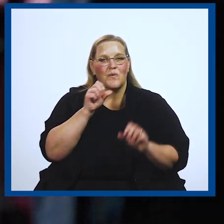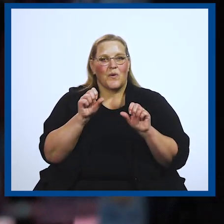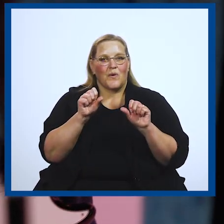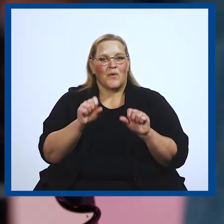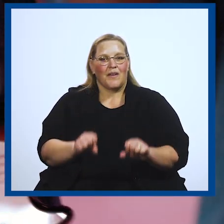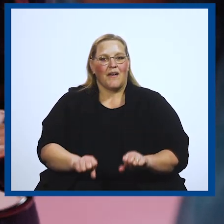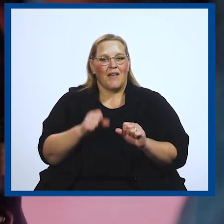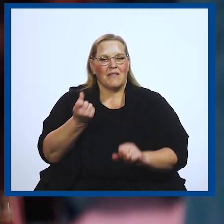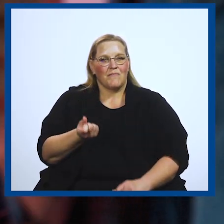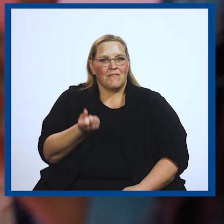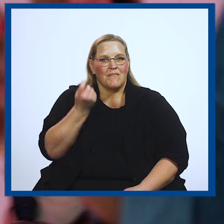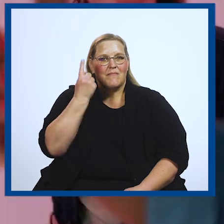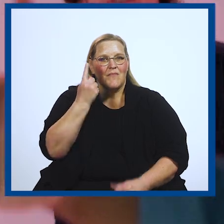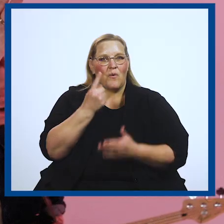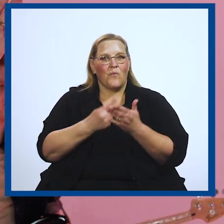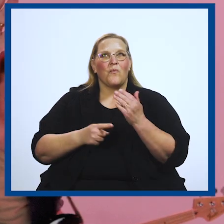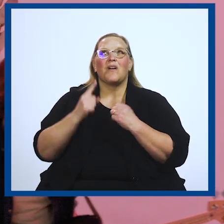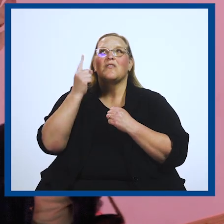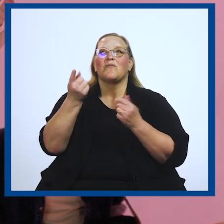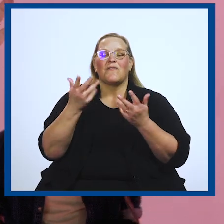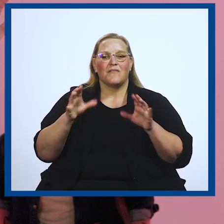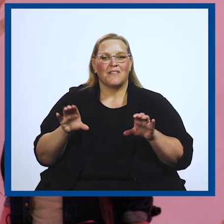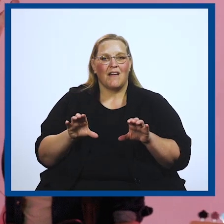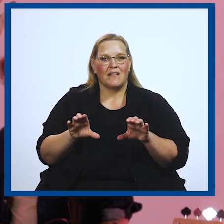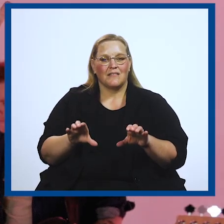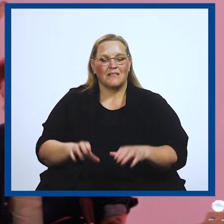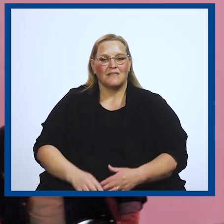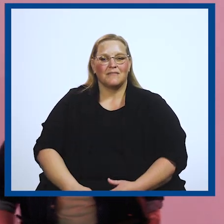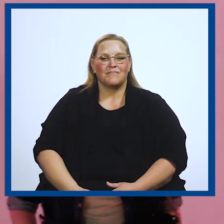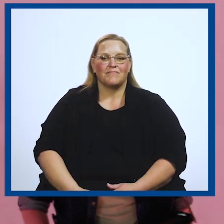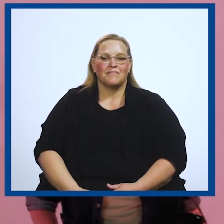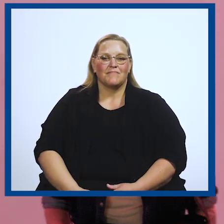can fathom what you've done?